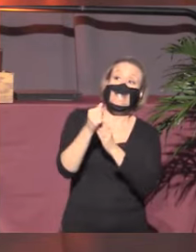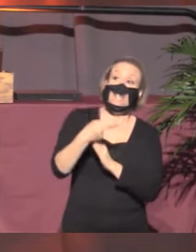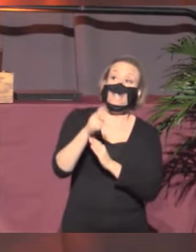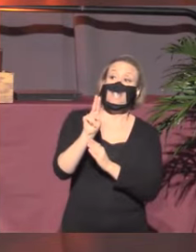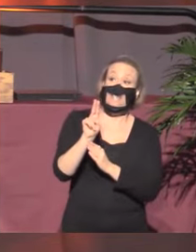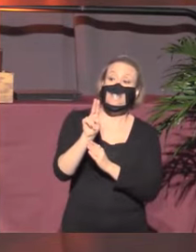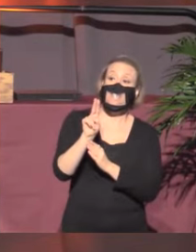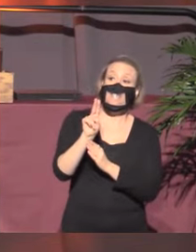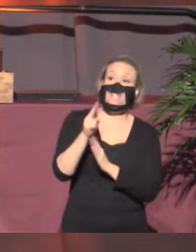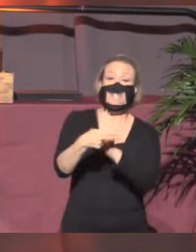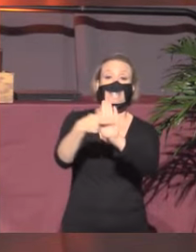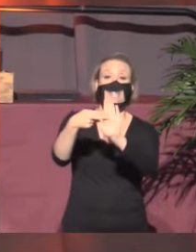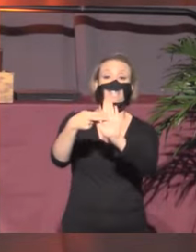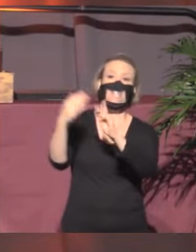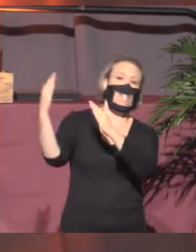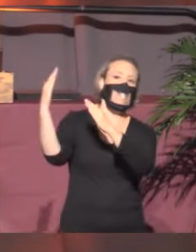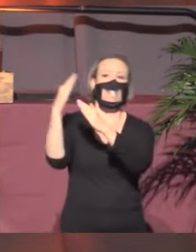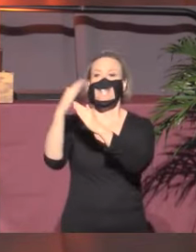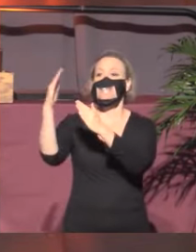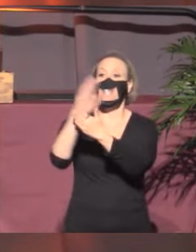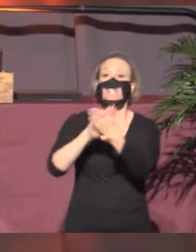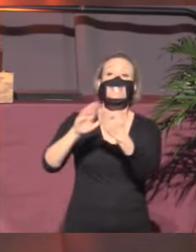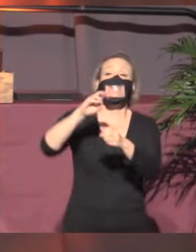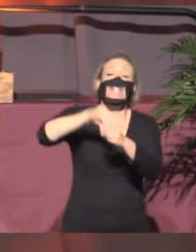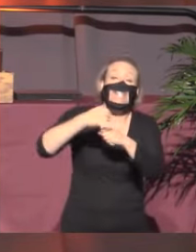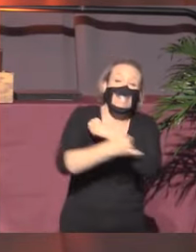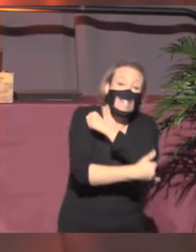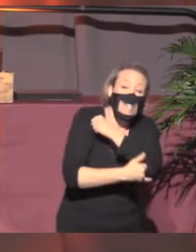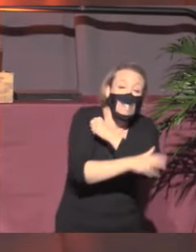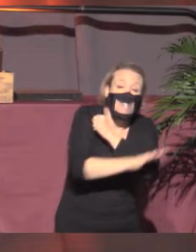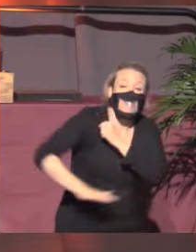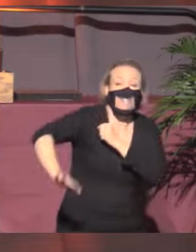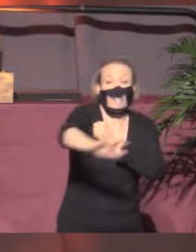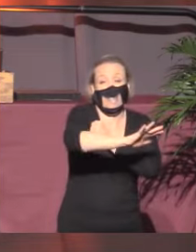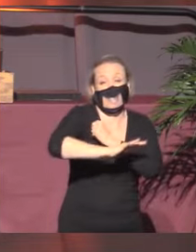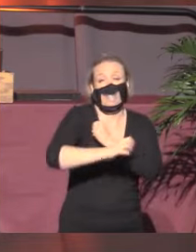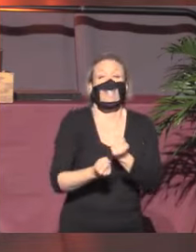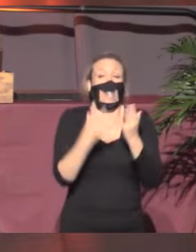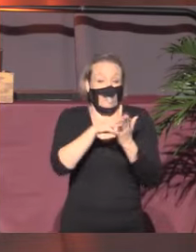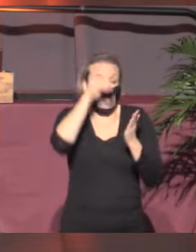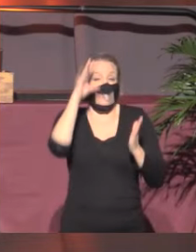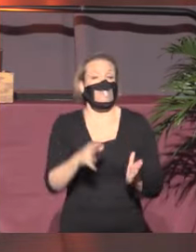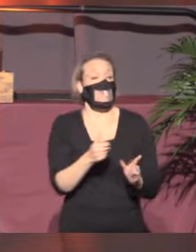being designated as the top institution in the nation for the percentage of students who